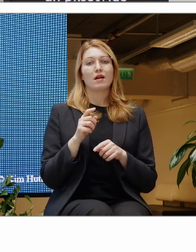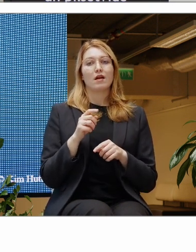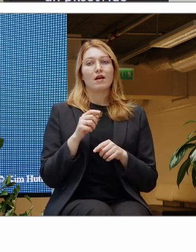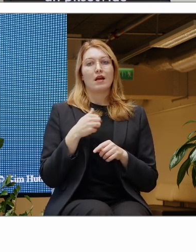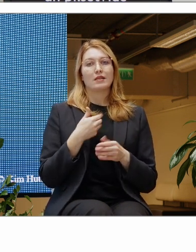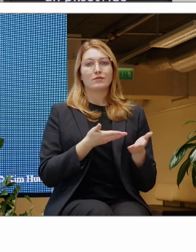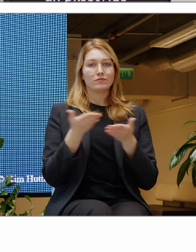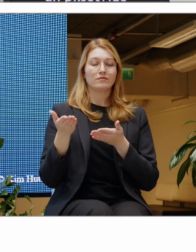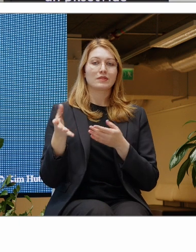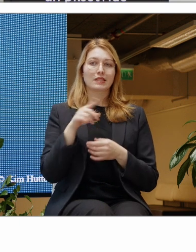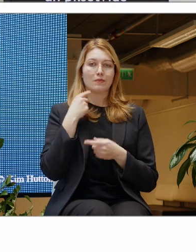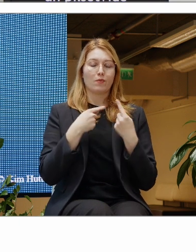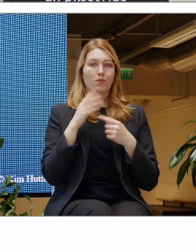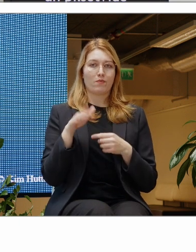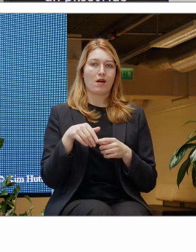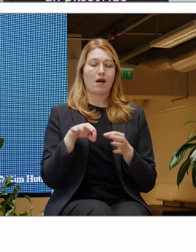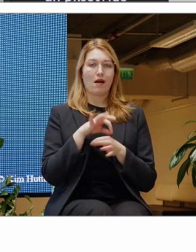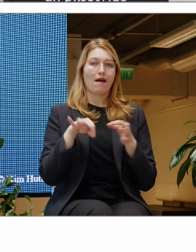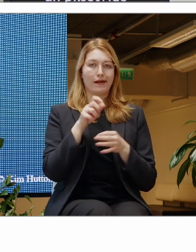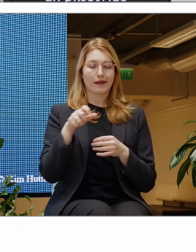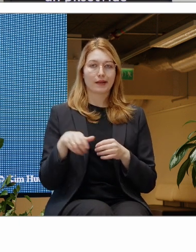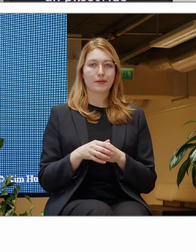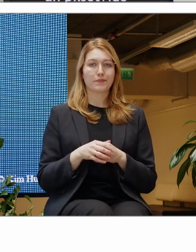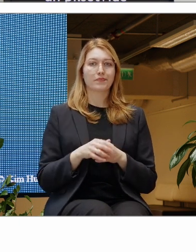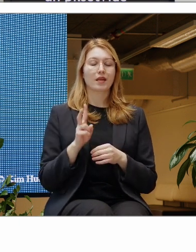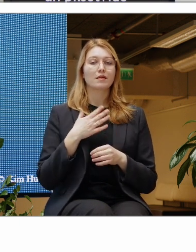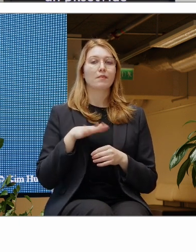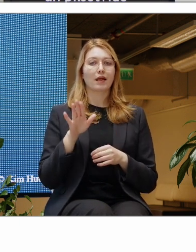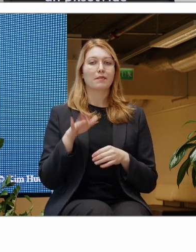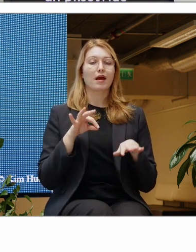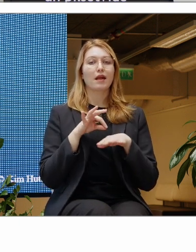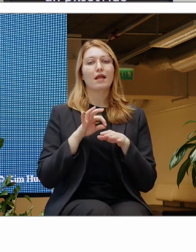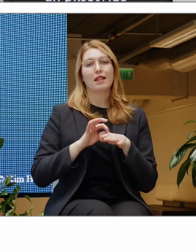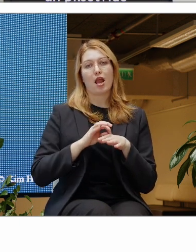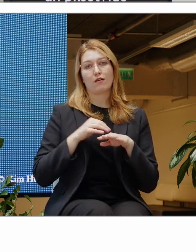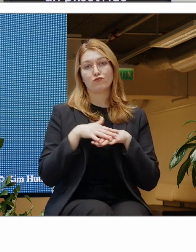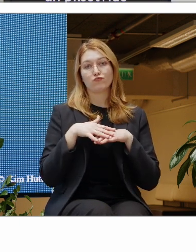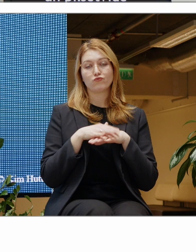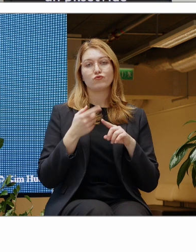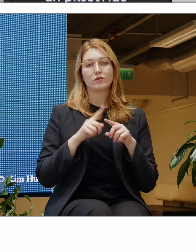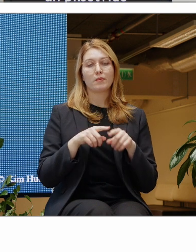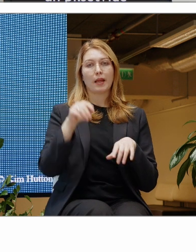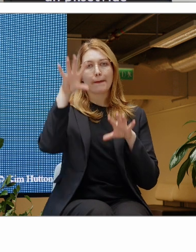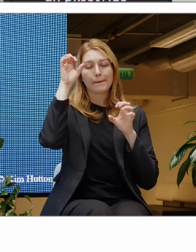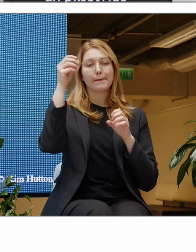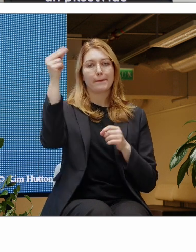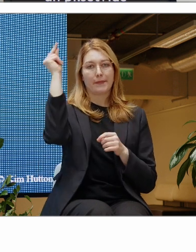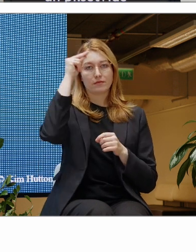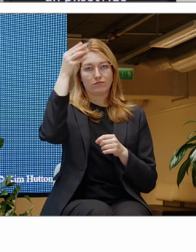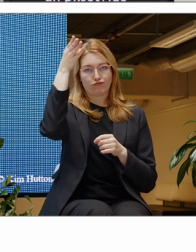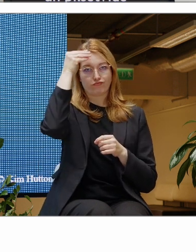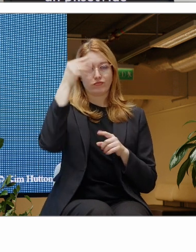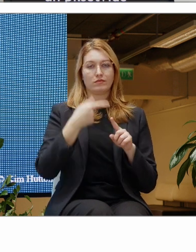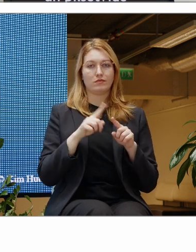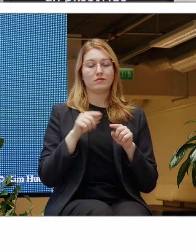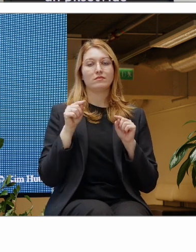to architects? What I love about the mirror neuron, it imitates an observational learning. So that's where it